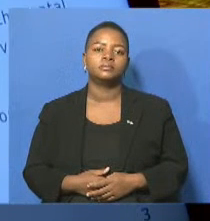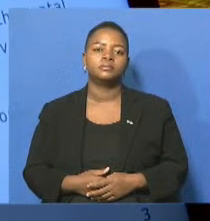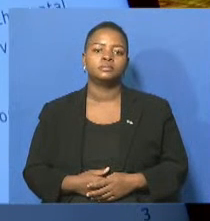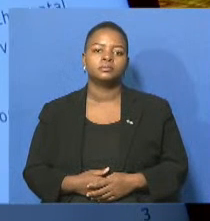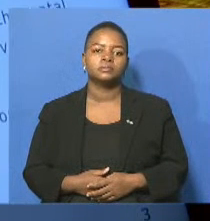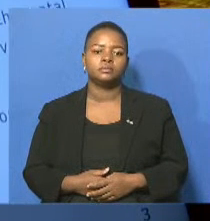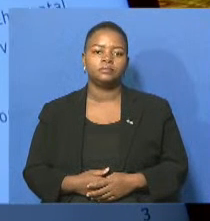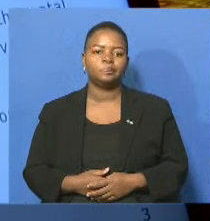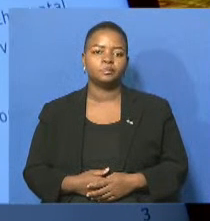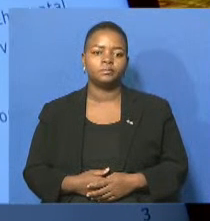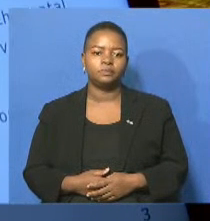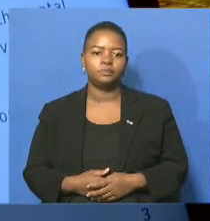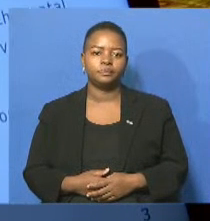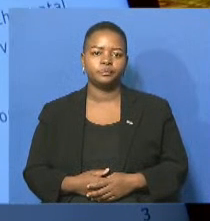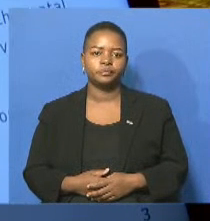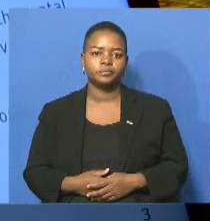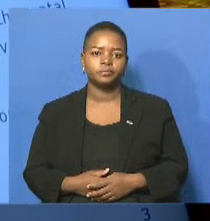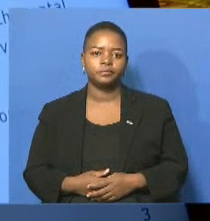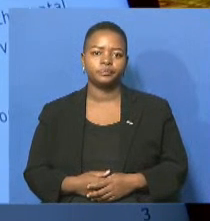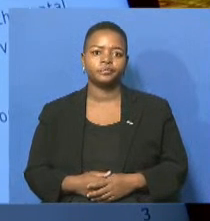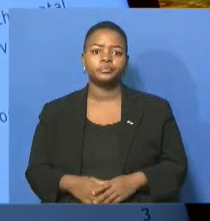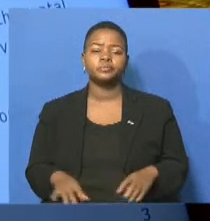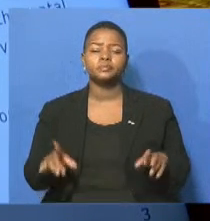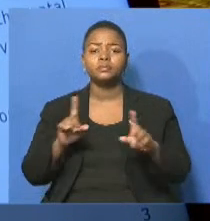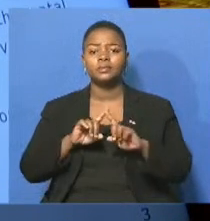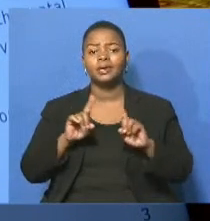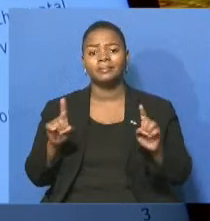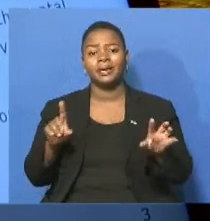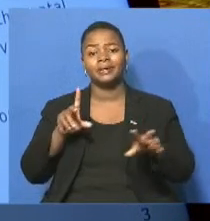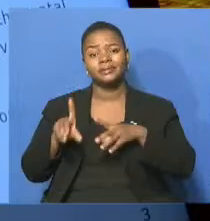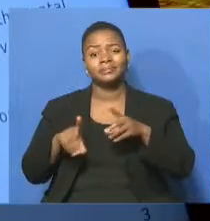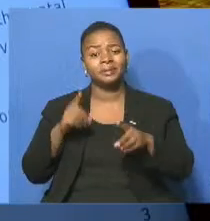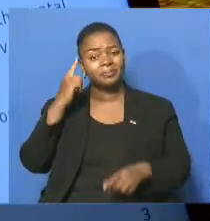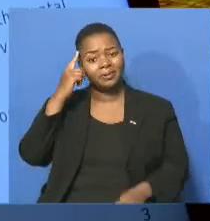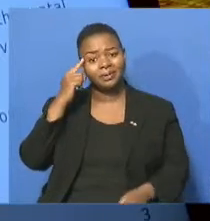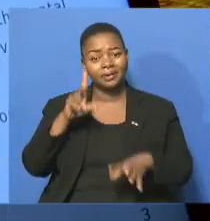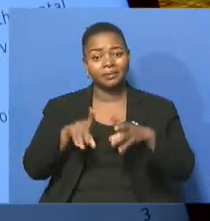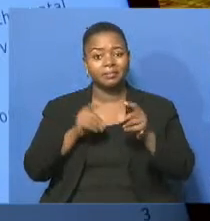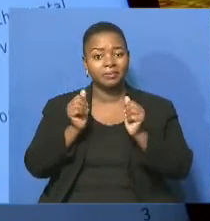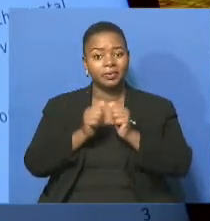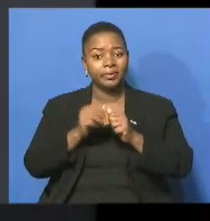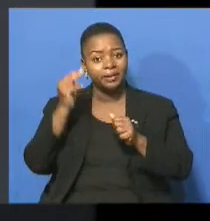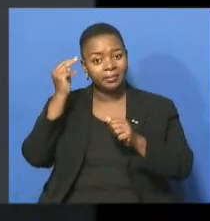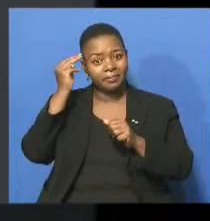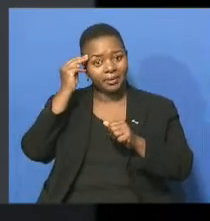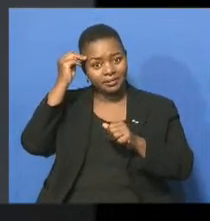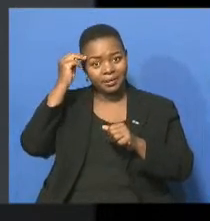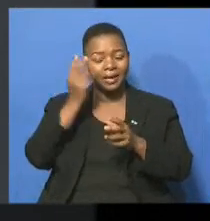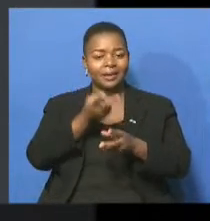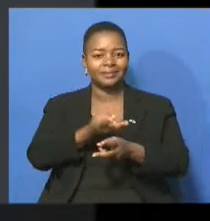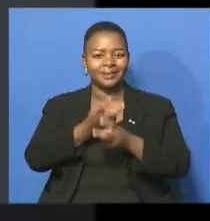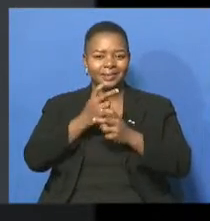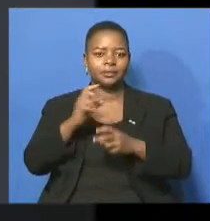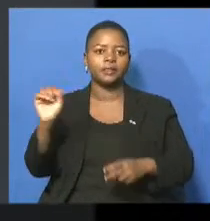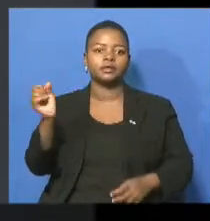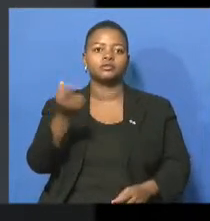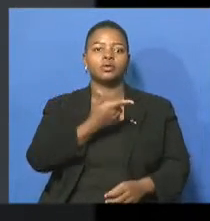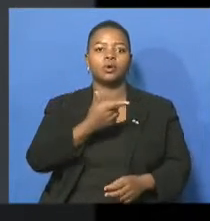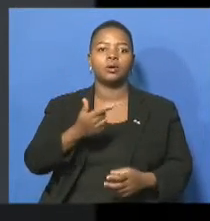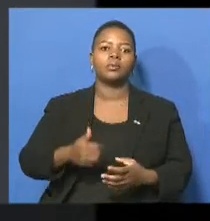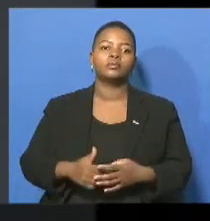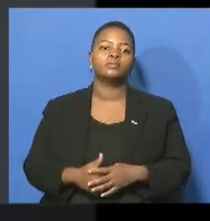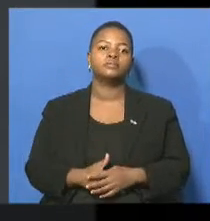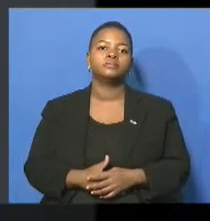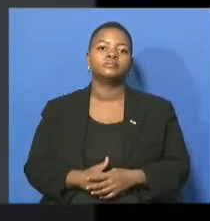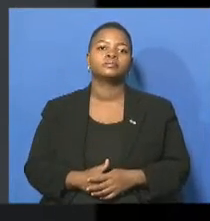Unfortunately, the public tends to believe that people with mental illness are all very dangerous,